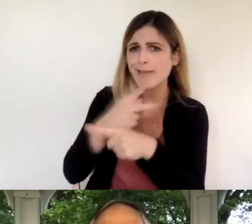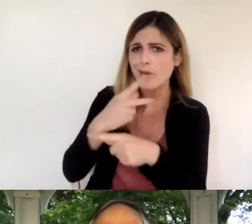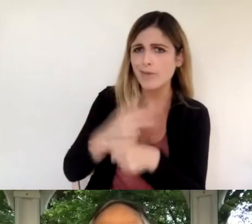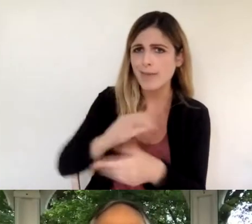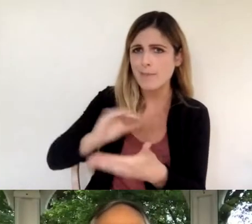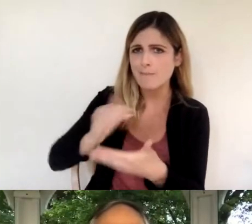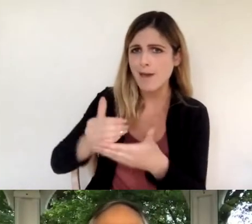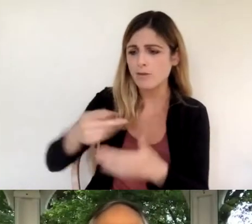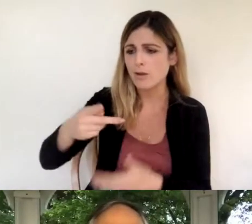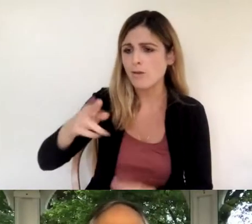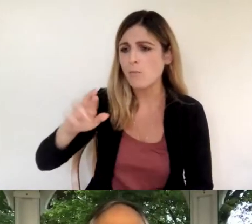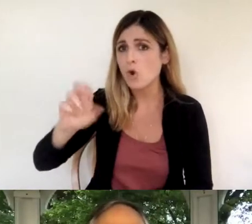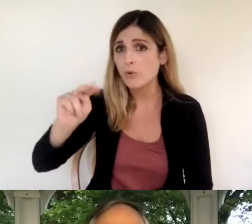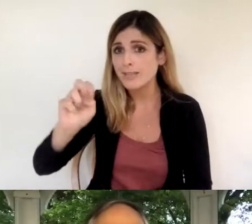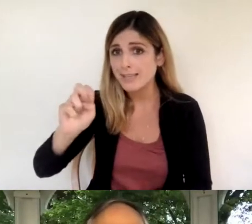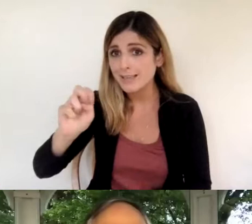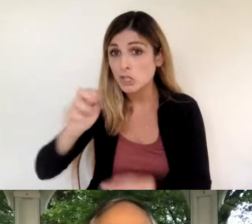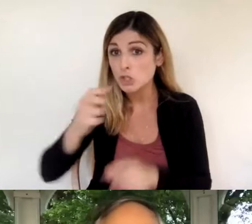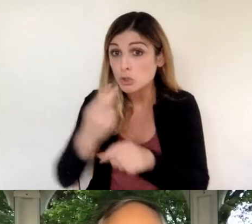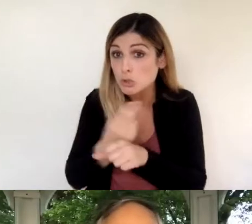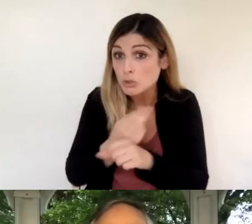ideal weight?